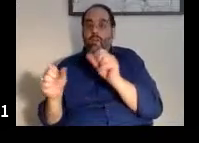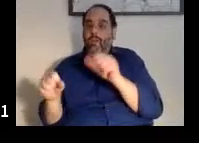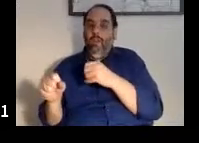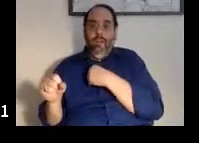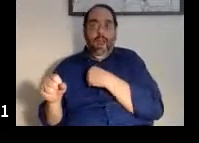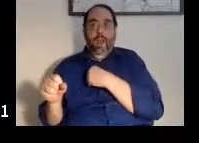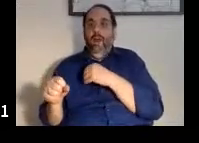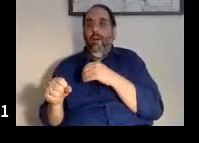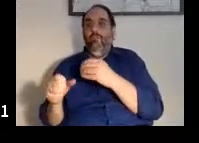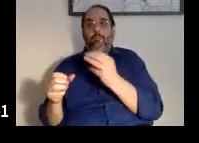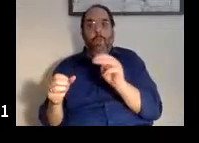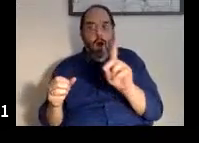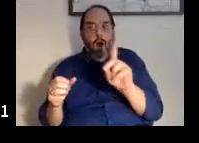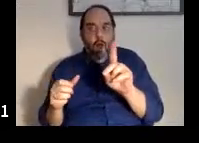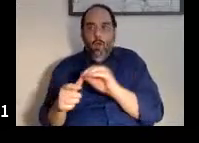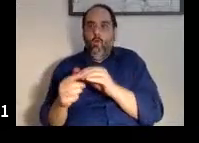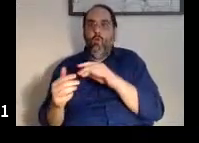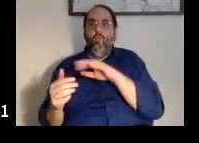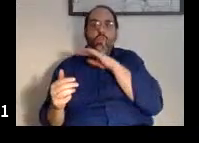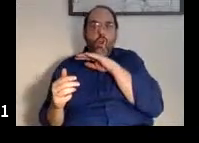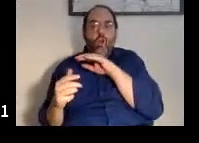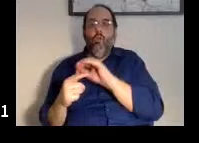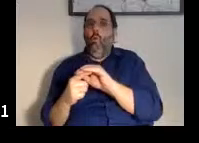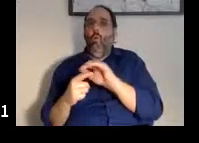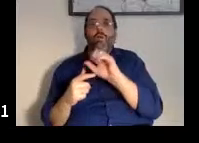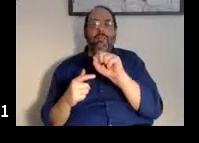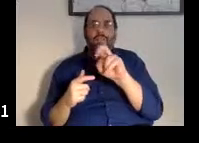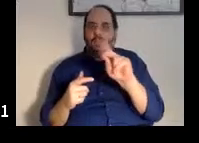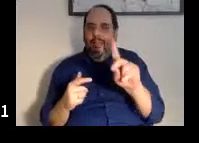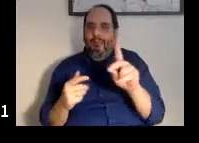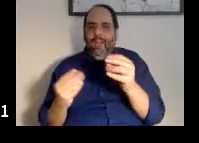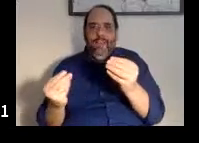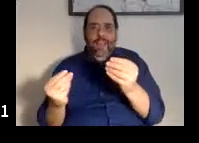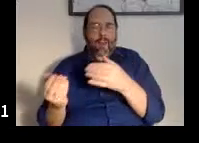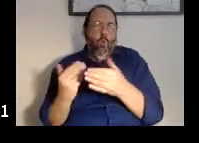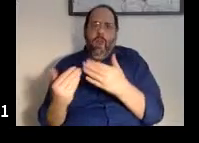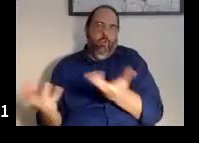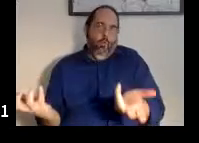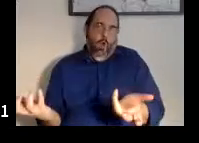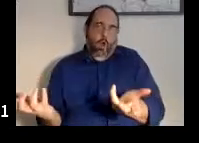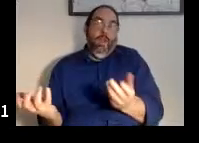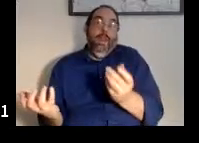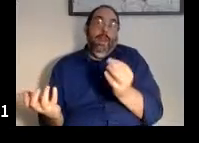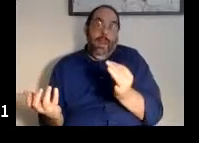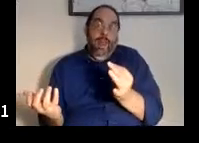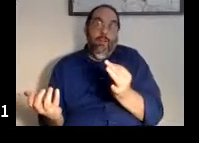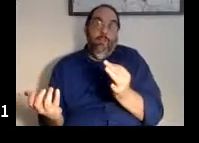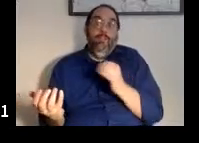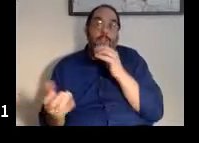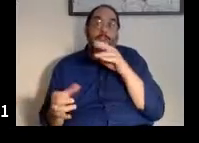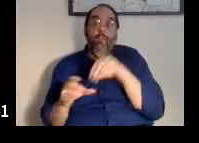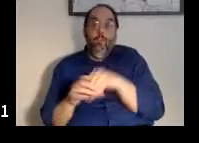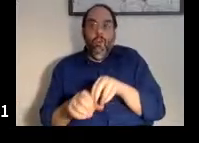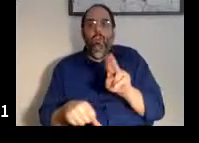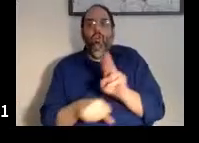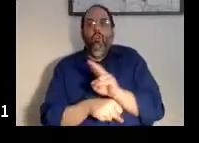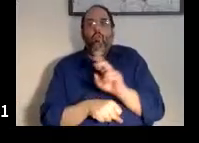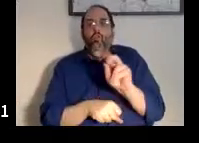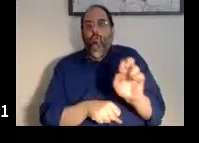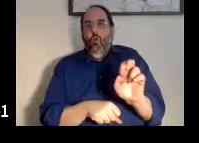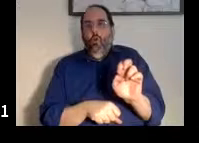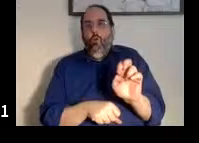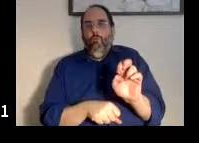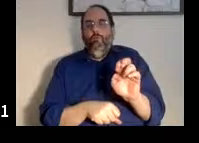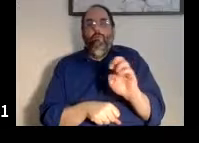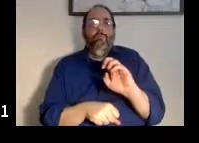or mud or dirt or grass, whatever you wanted it to be, as long as it wasn't in the use zone and required by other